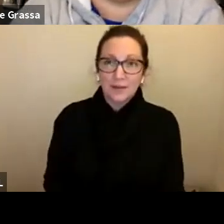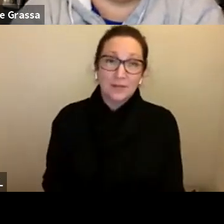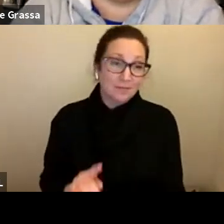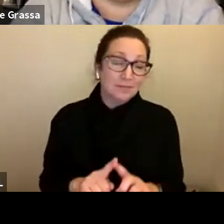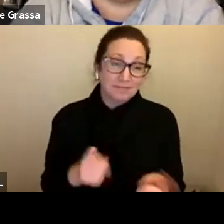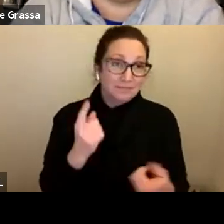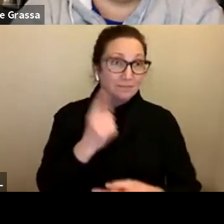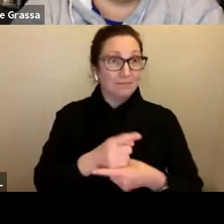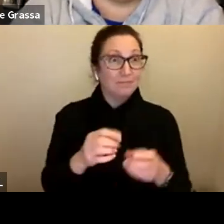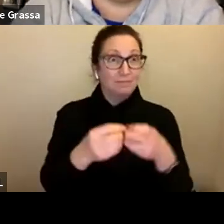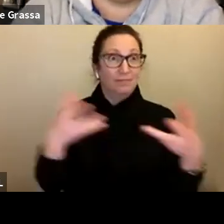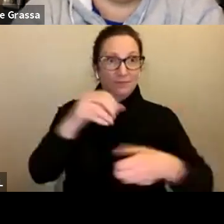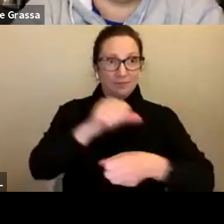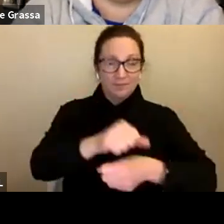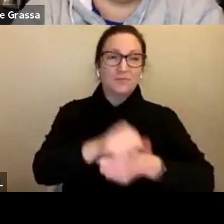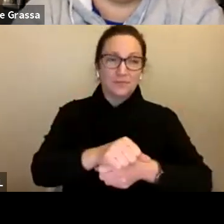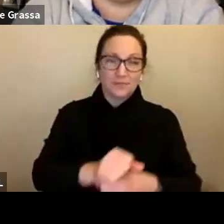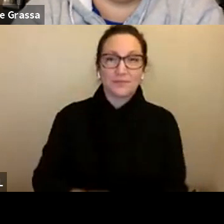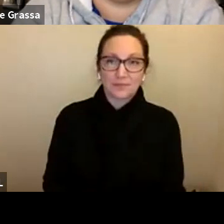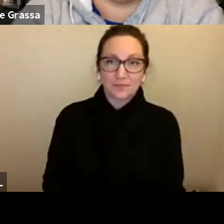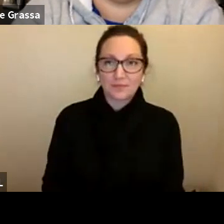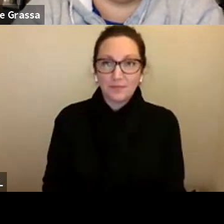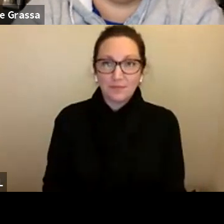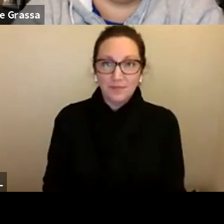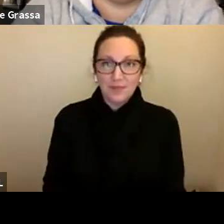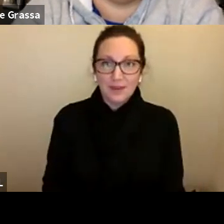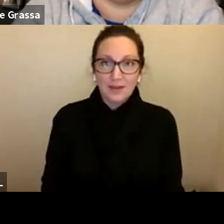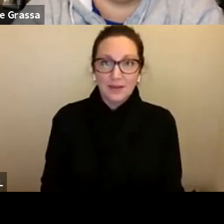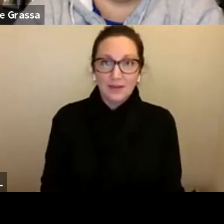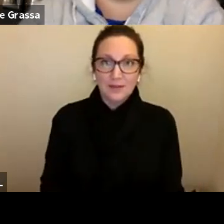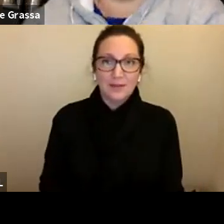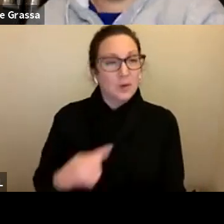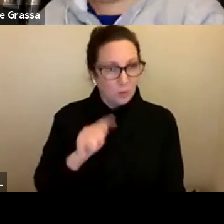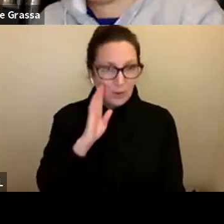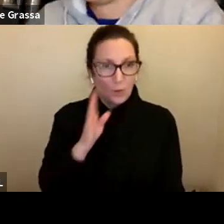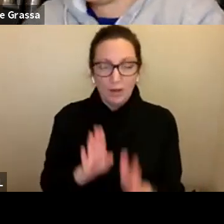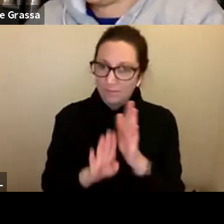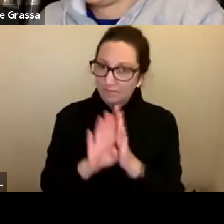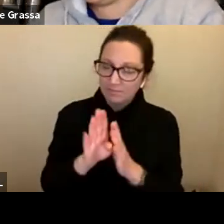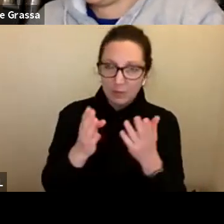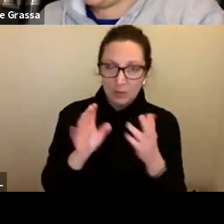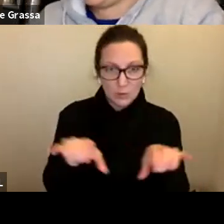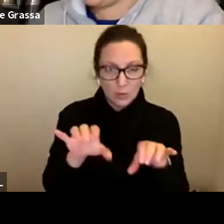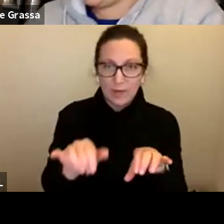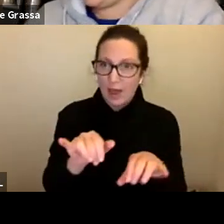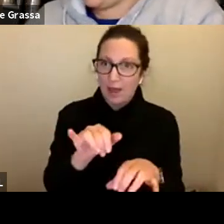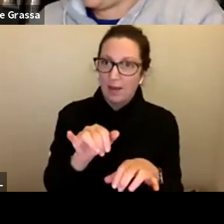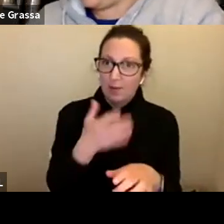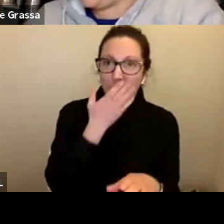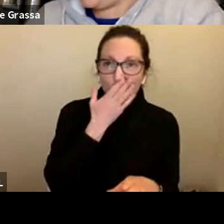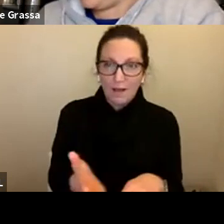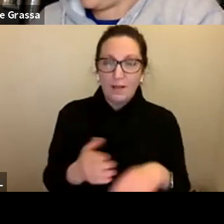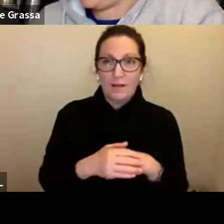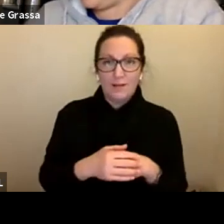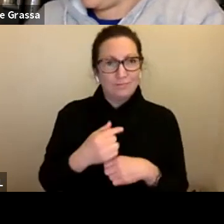work, and we are going to do it well. And I could not be more honored to be in